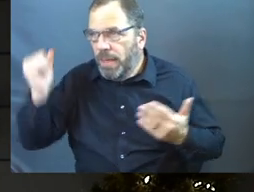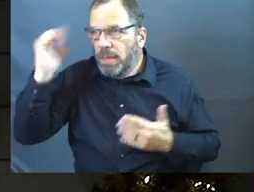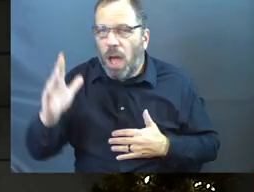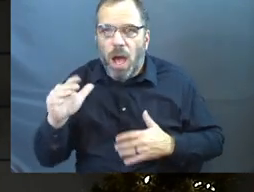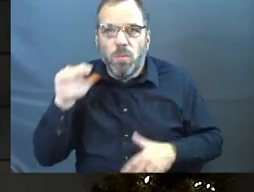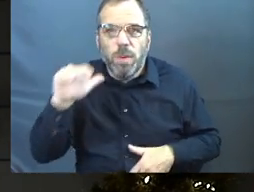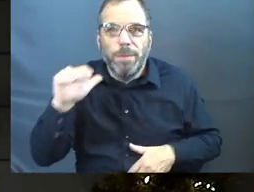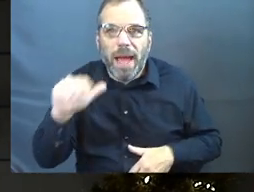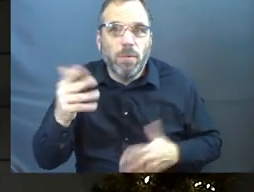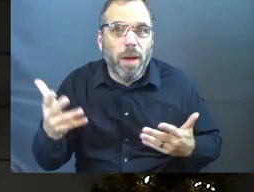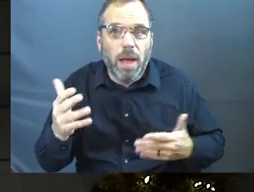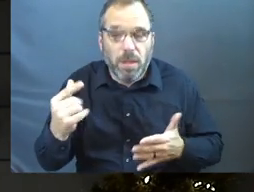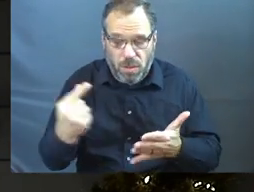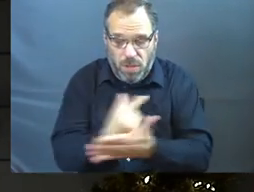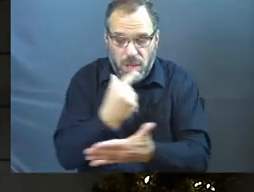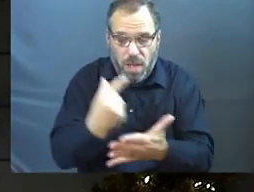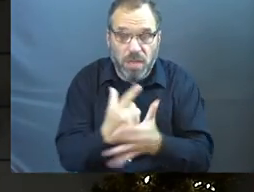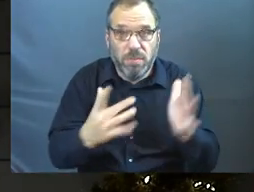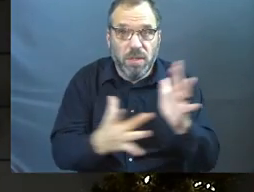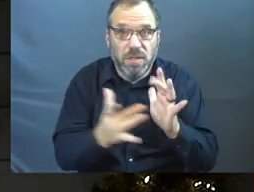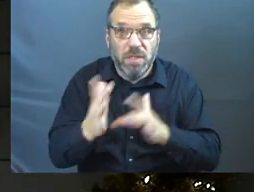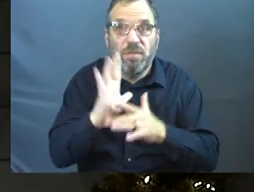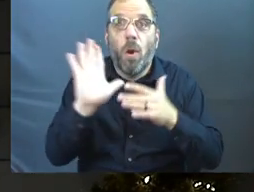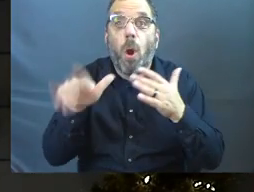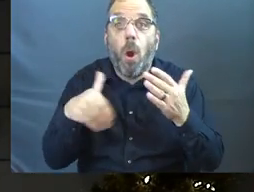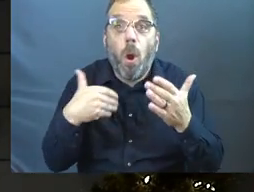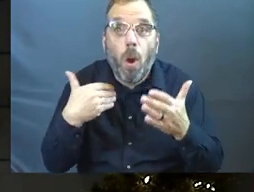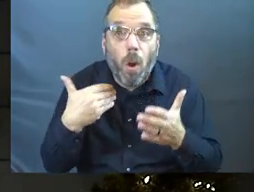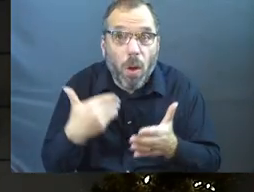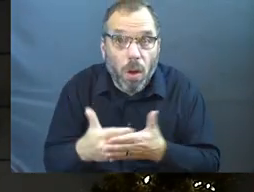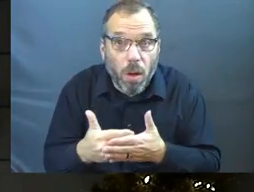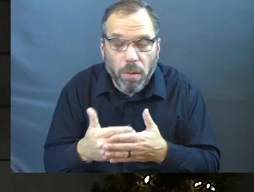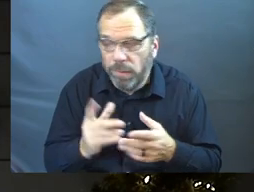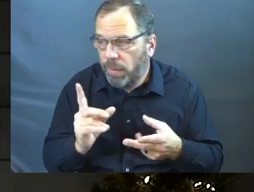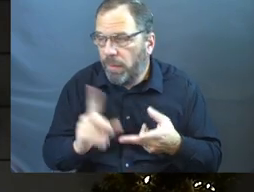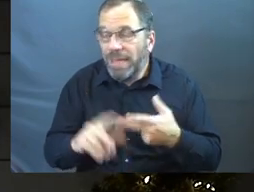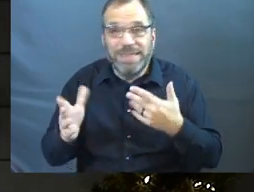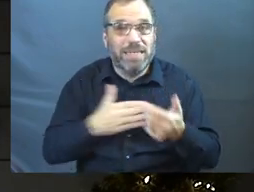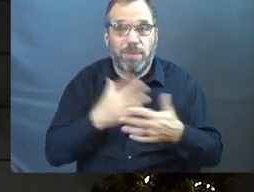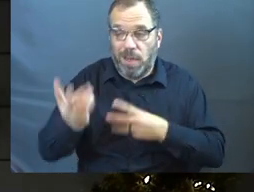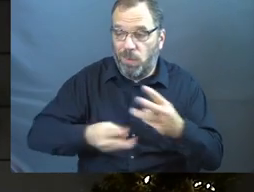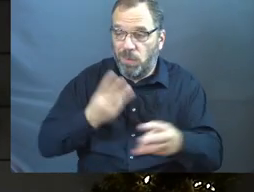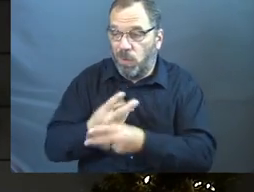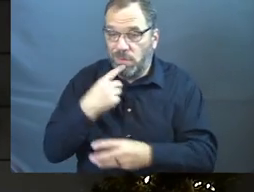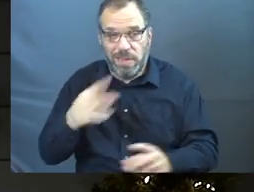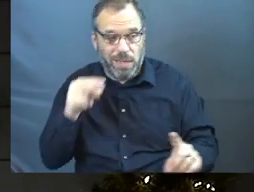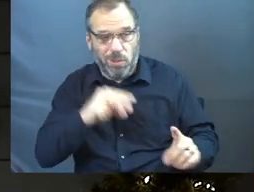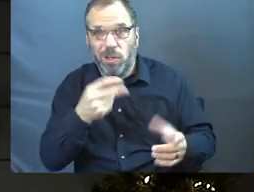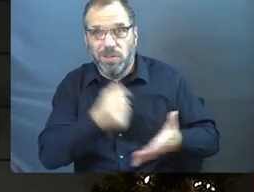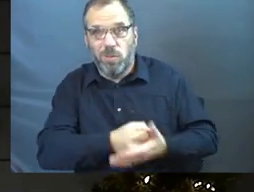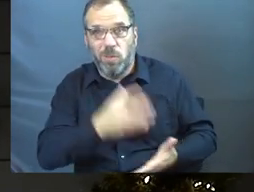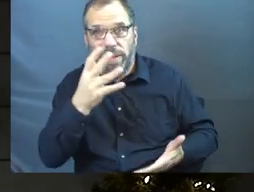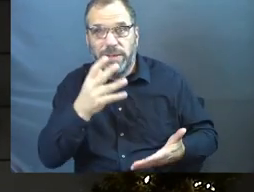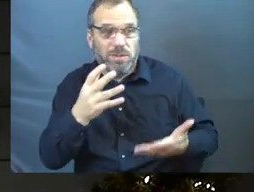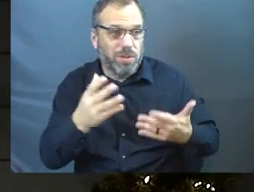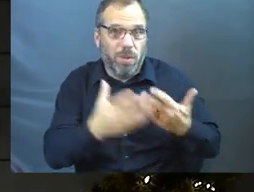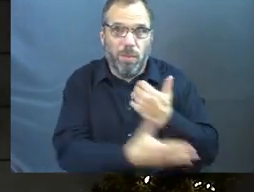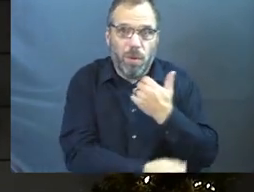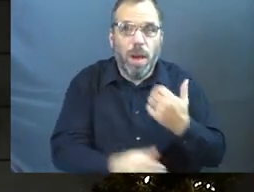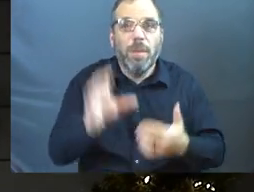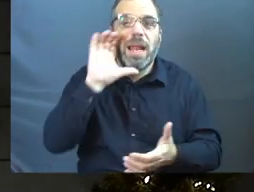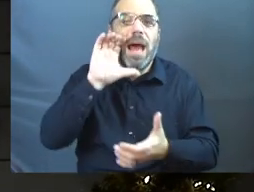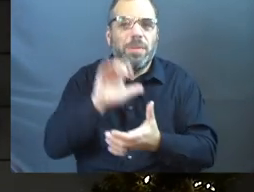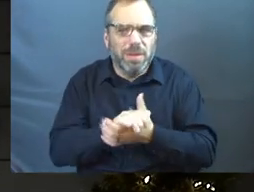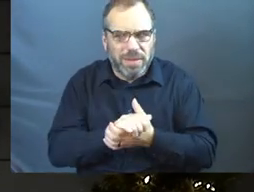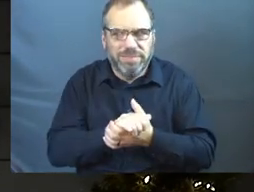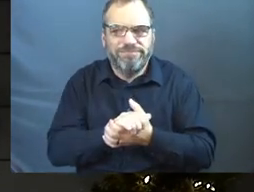trying to remind us that the gospel of Jesus Christ is for every person, that it does not matter what the world says or looks at, but this is for everybody. But I believe he